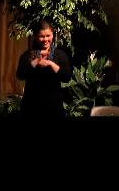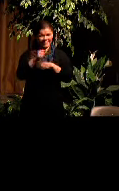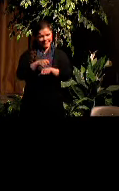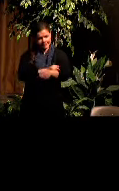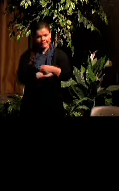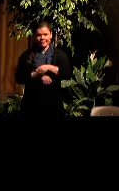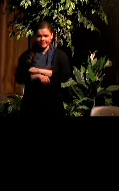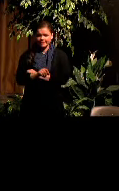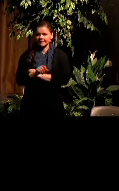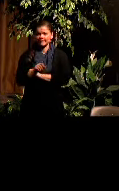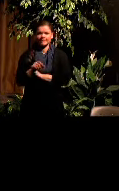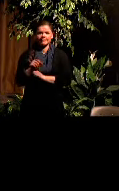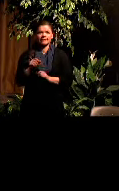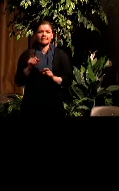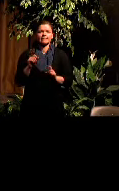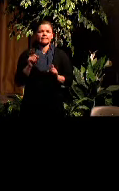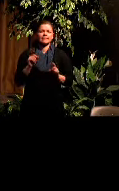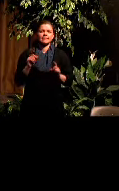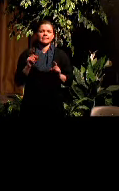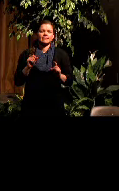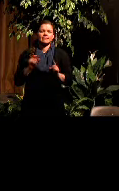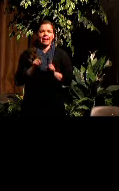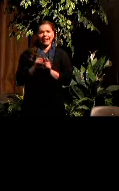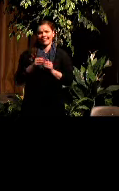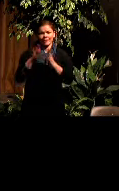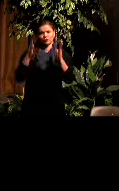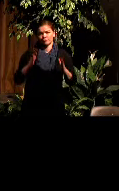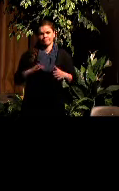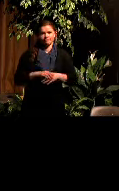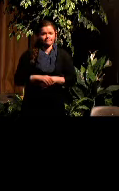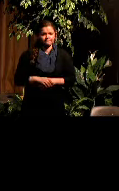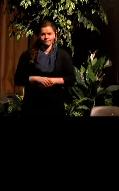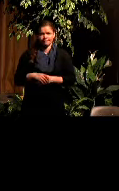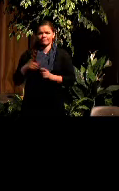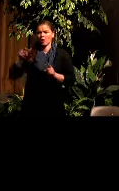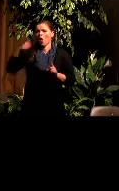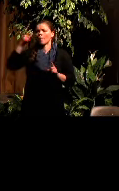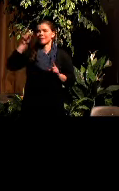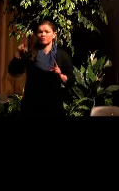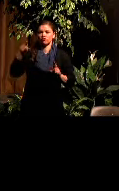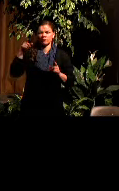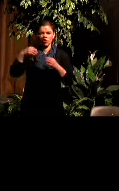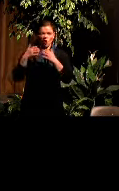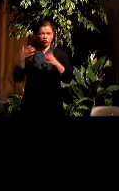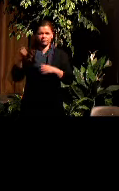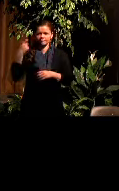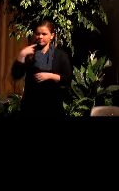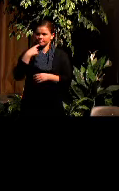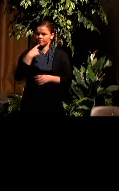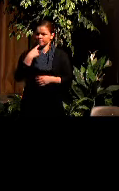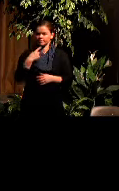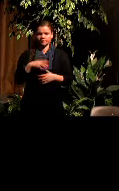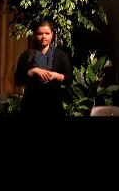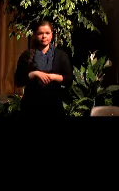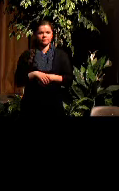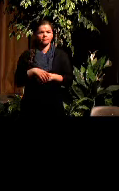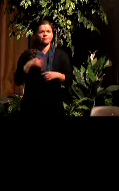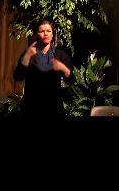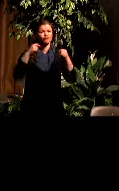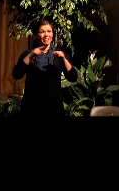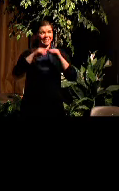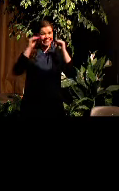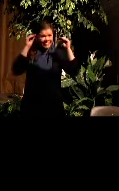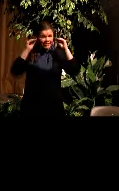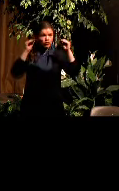Yes. Are you taking steps to educate the public about the statutes and the rules that are